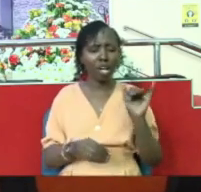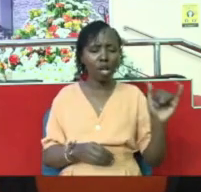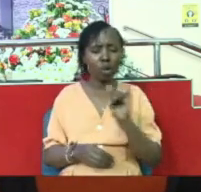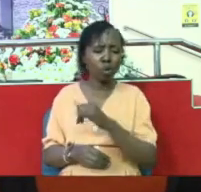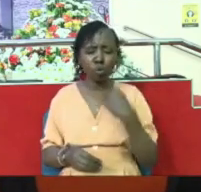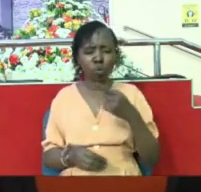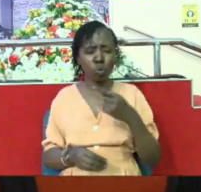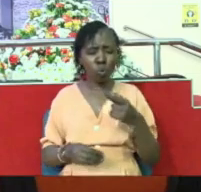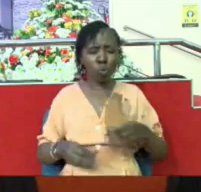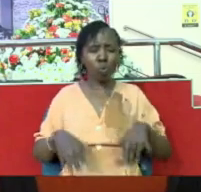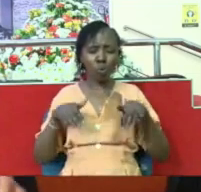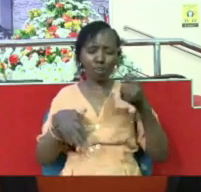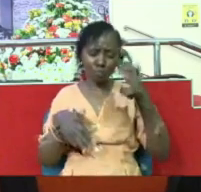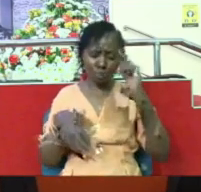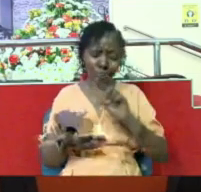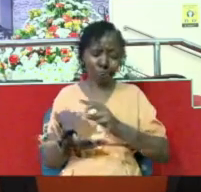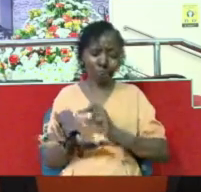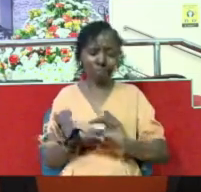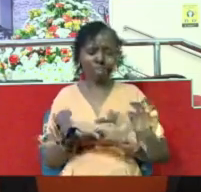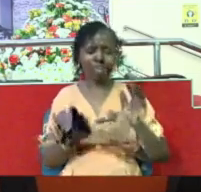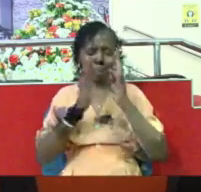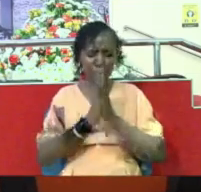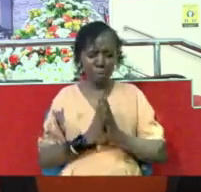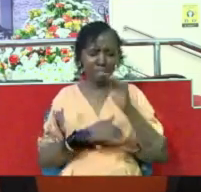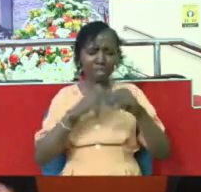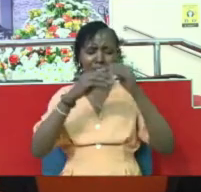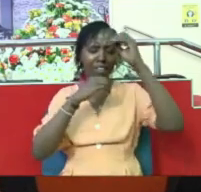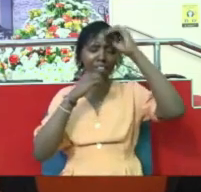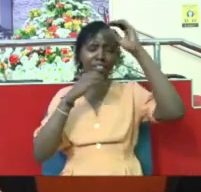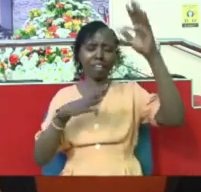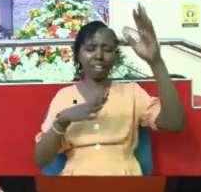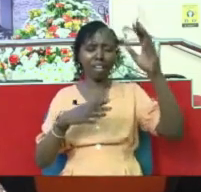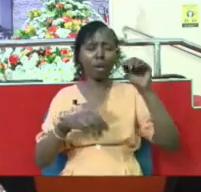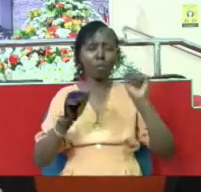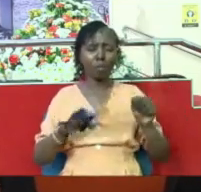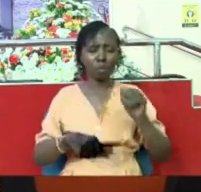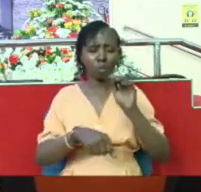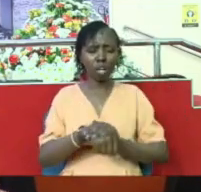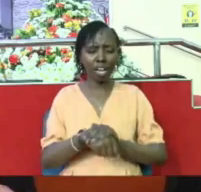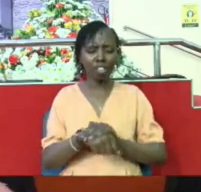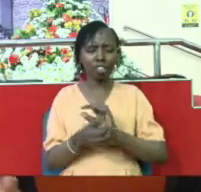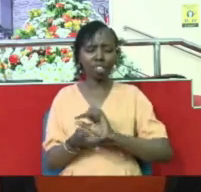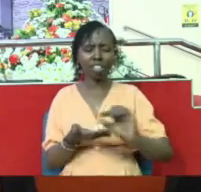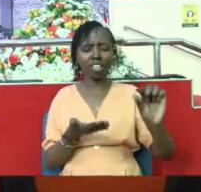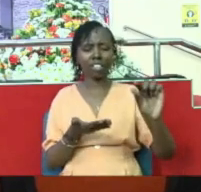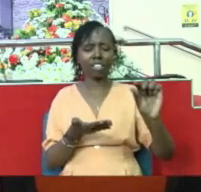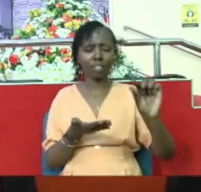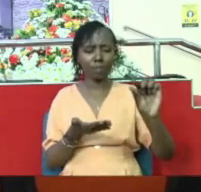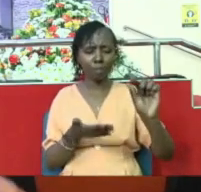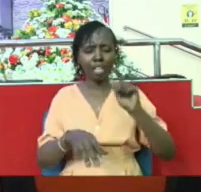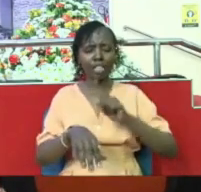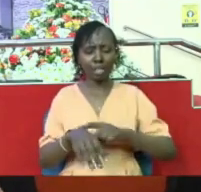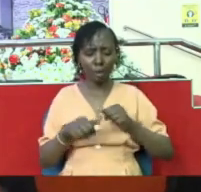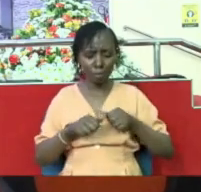wale wanangojea neema. Bwana, we pray that Heavenly Father, the grace will catch up with us, nikiomba kwamba rehema itakukuta, even as we continue doing what you